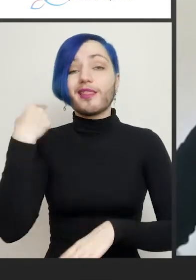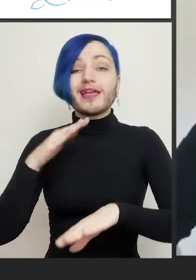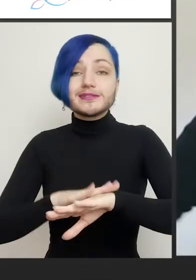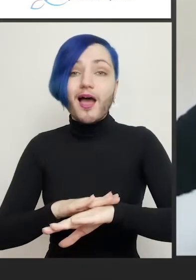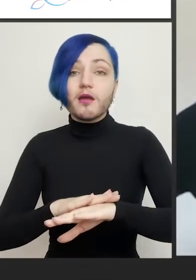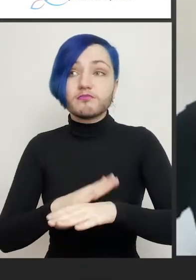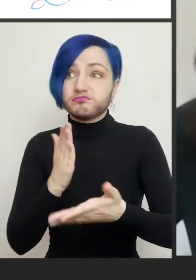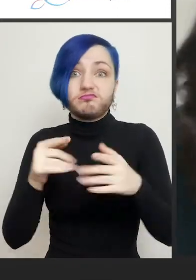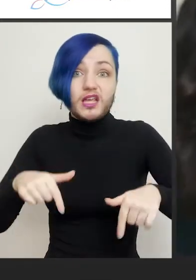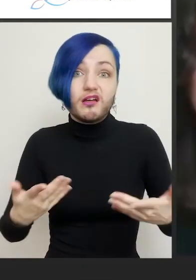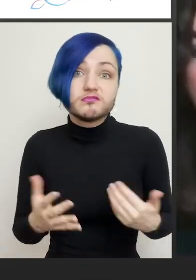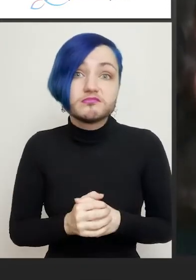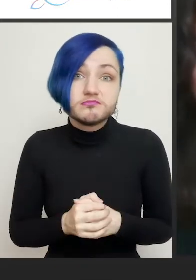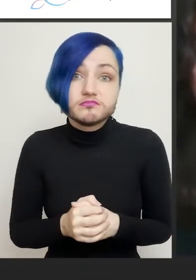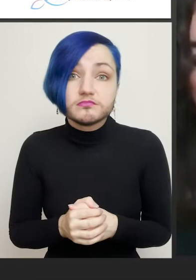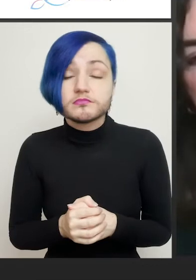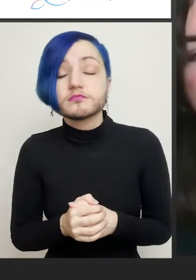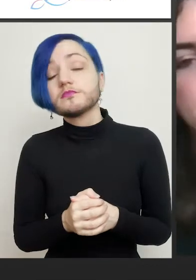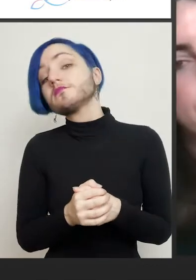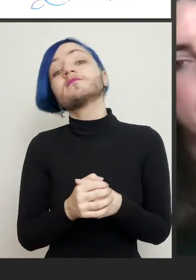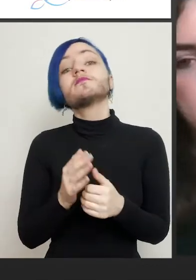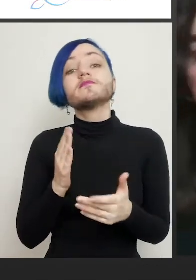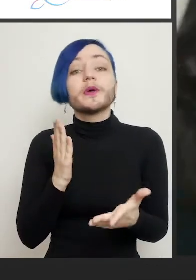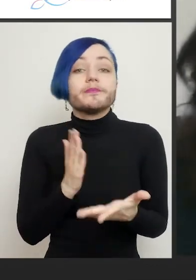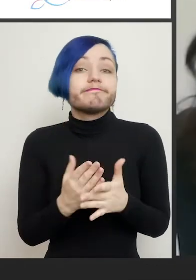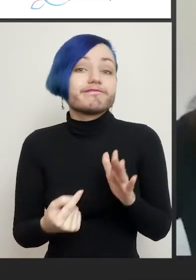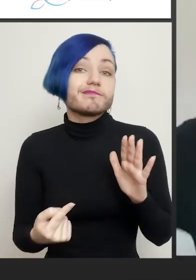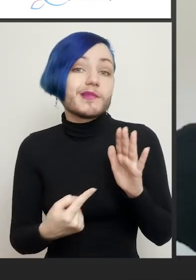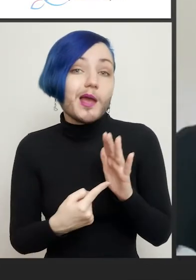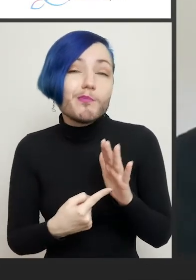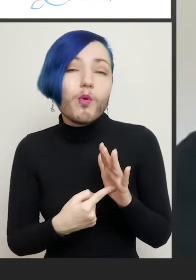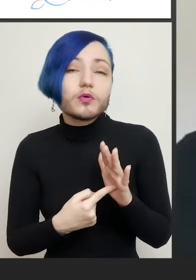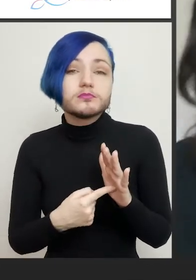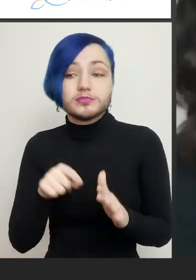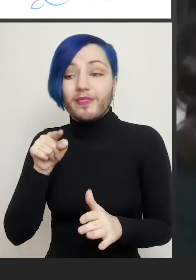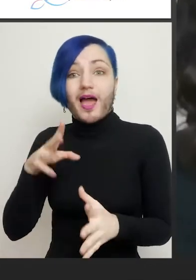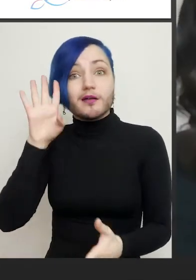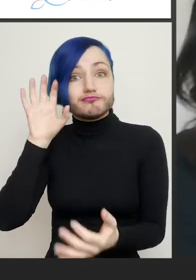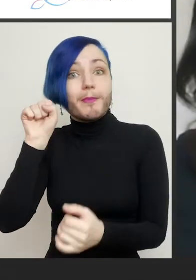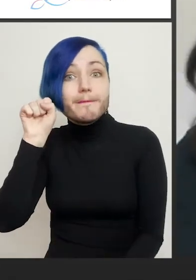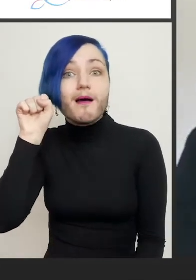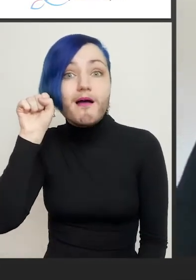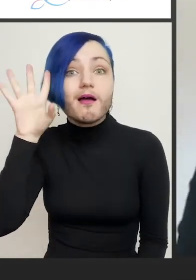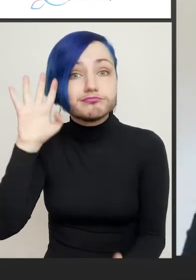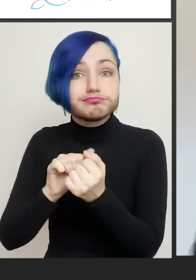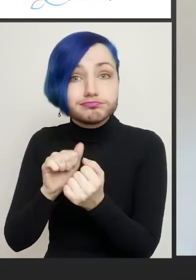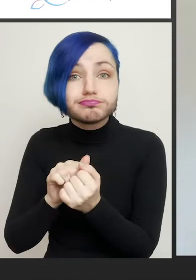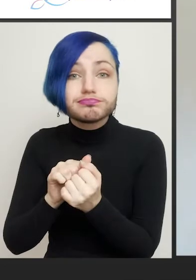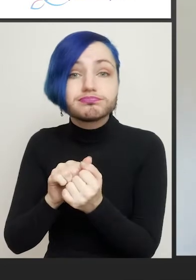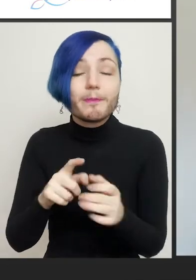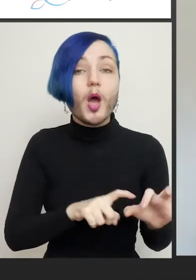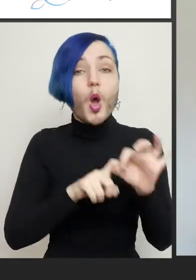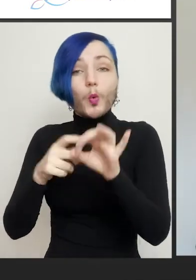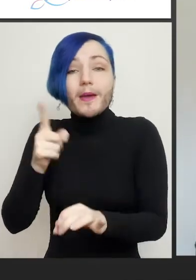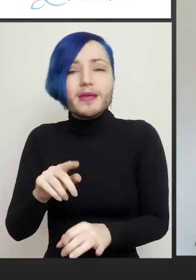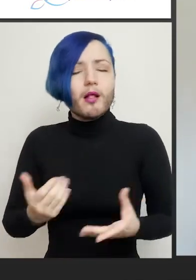even in Britain, right? And it's important to remember that, and know that queer people